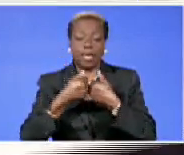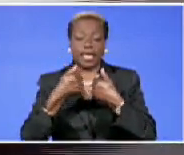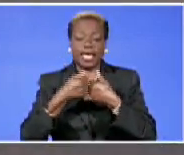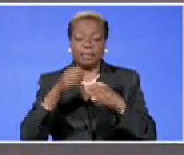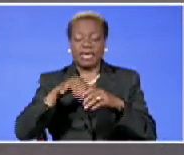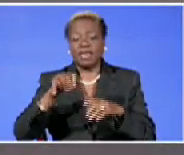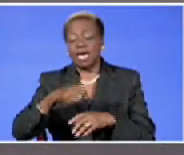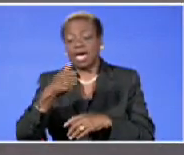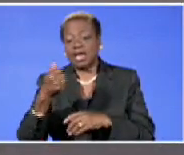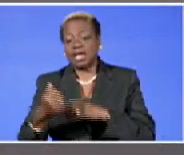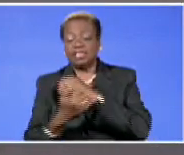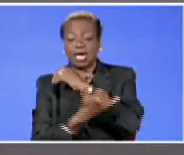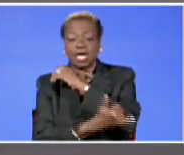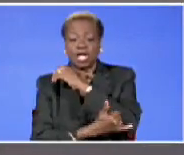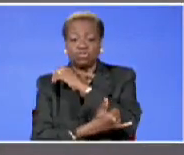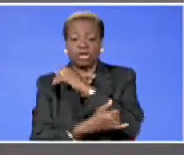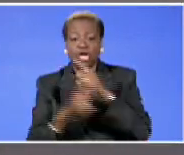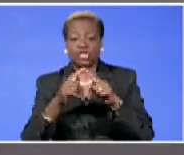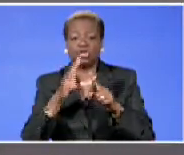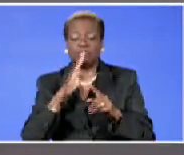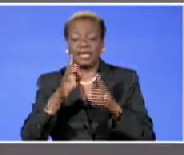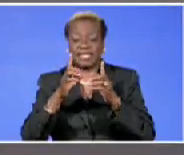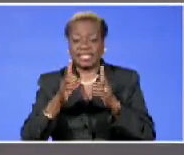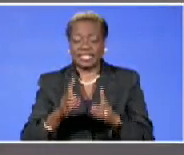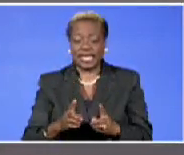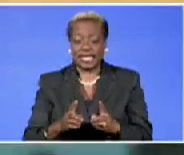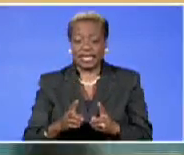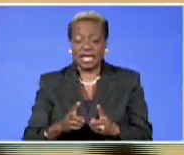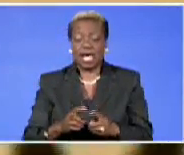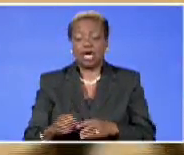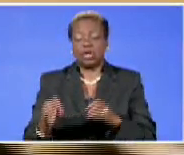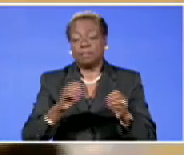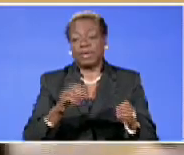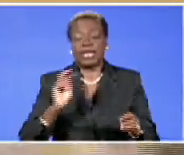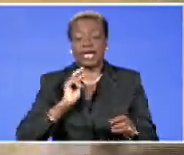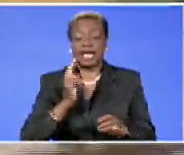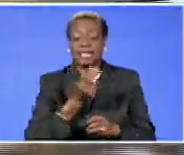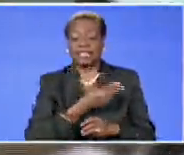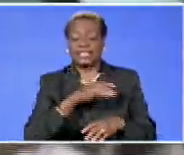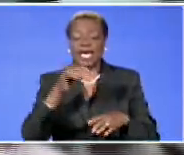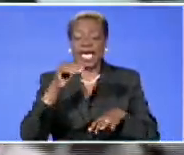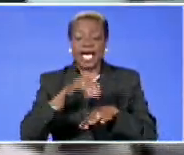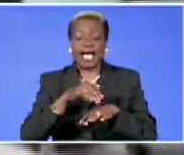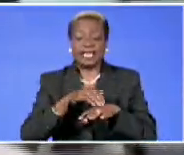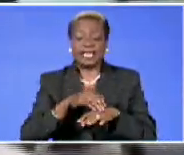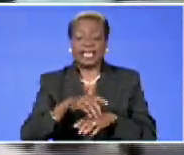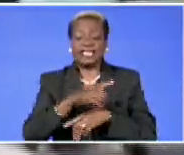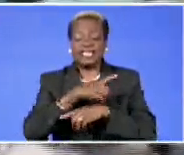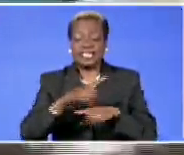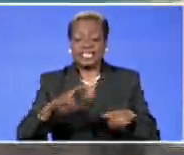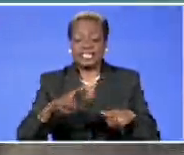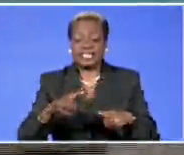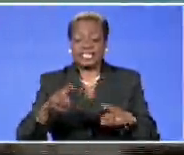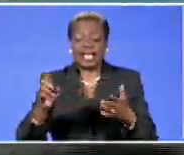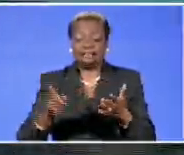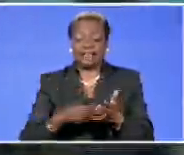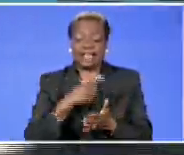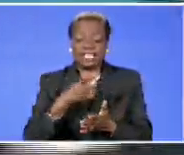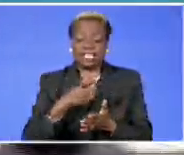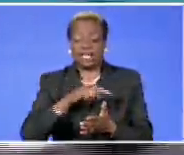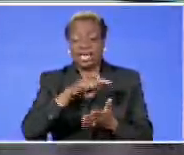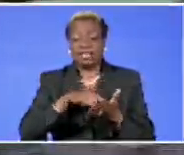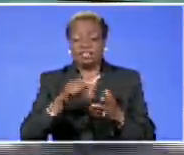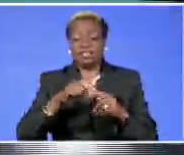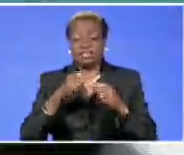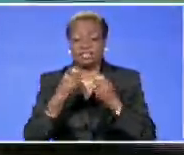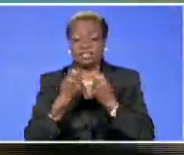that is yet to be decided. But if that happens again, you're putting us at a disadvantage. The team that we are putting together right now is a team that has a great chance that will